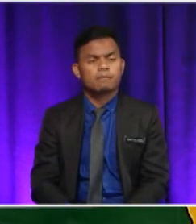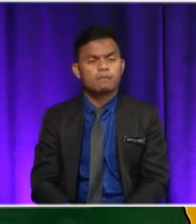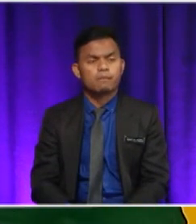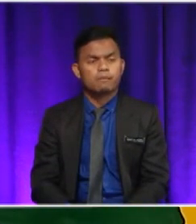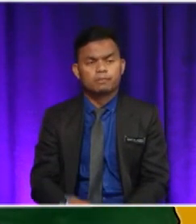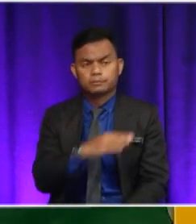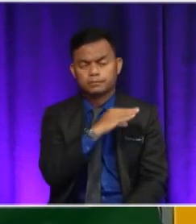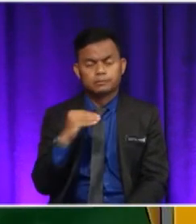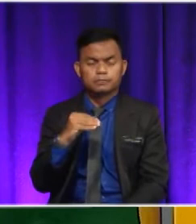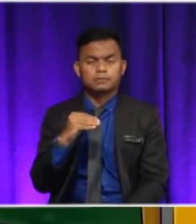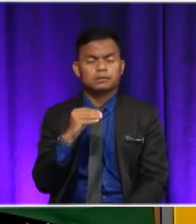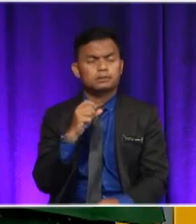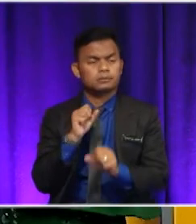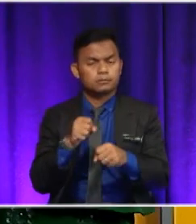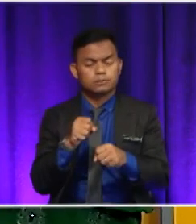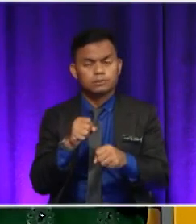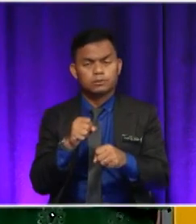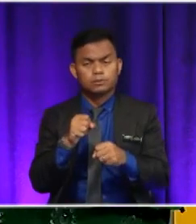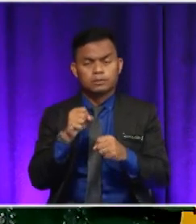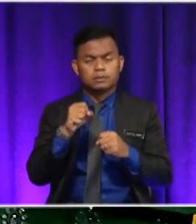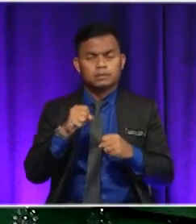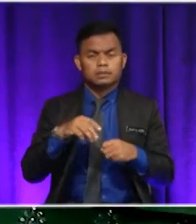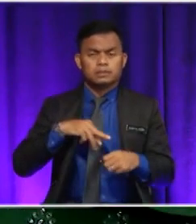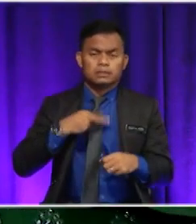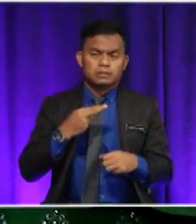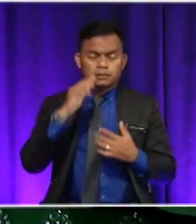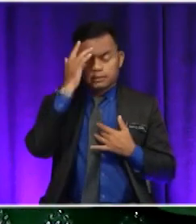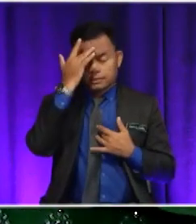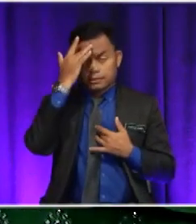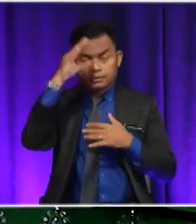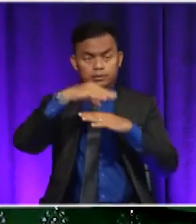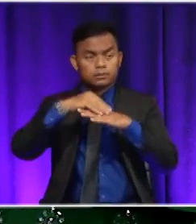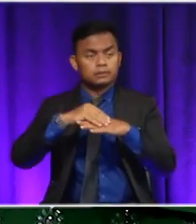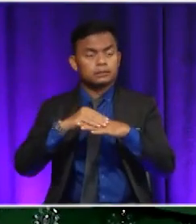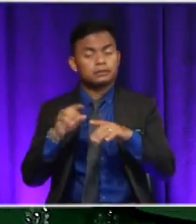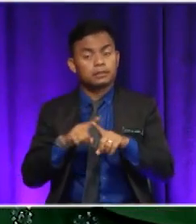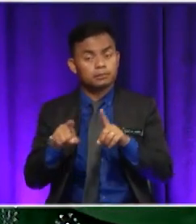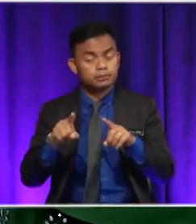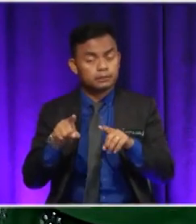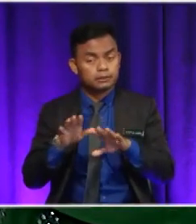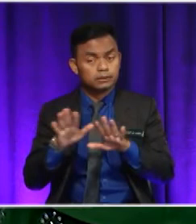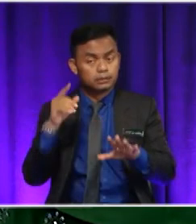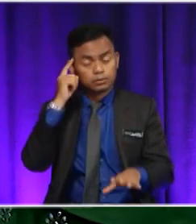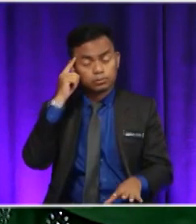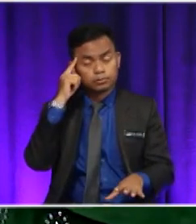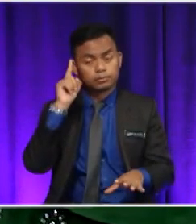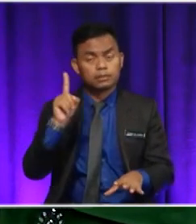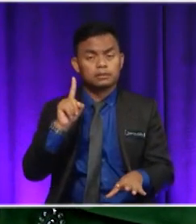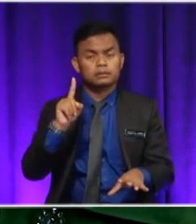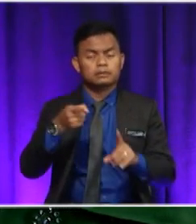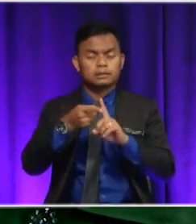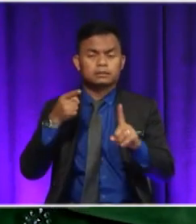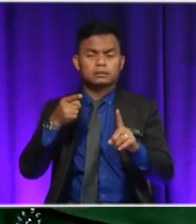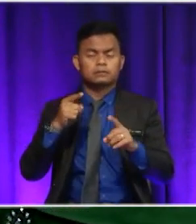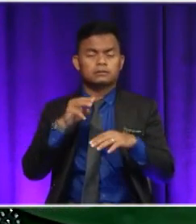also suffered a tropical skin disease. But it's not mentioned as to how he managed to get the skin disease. So